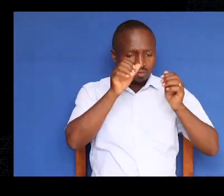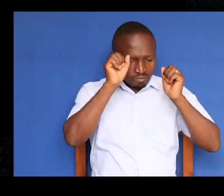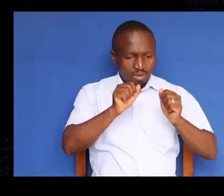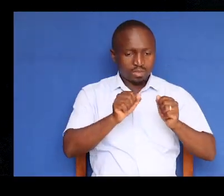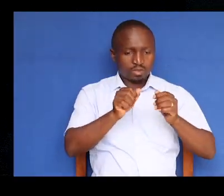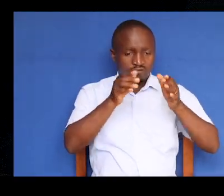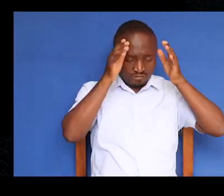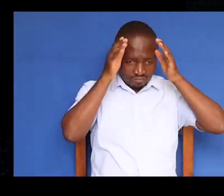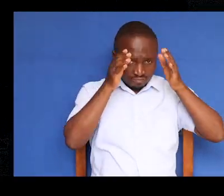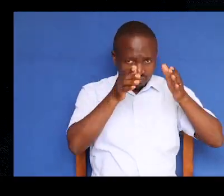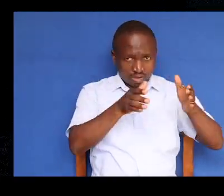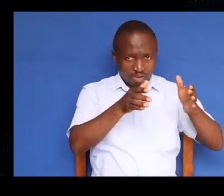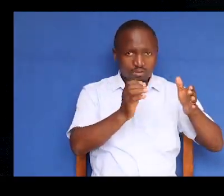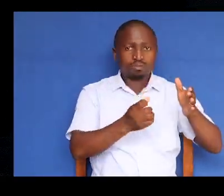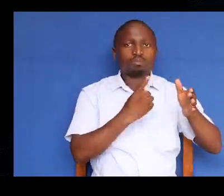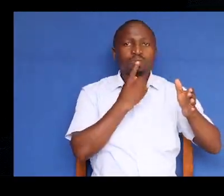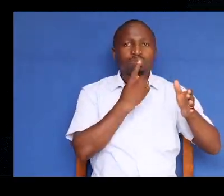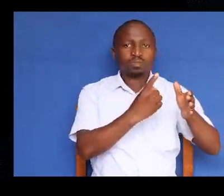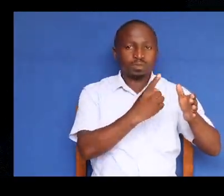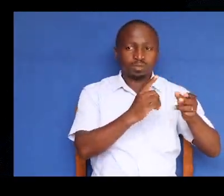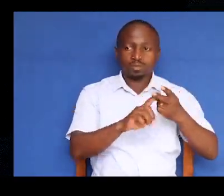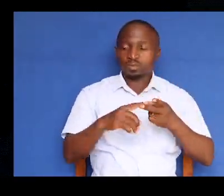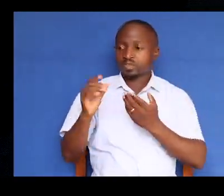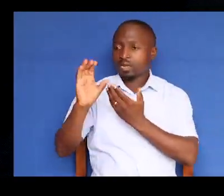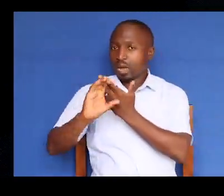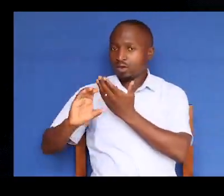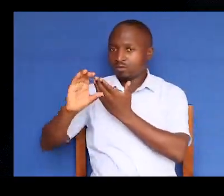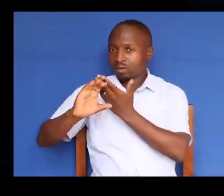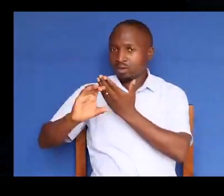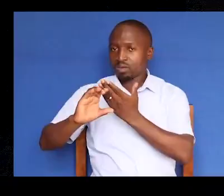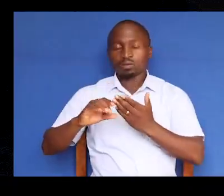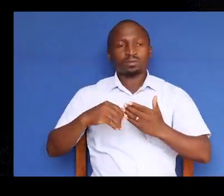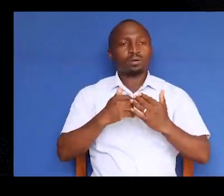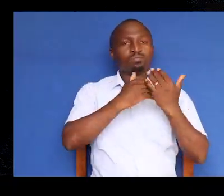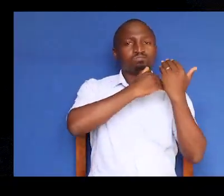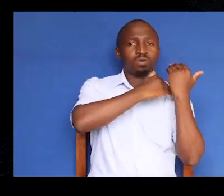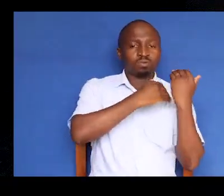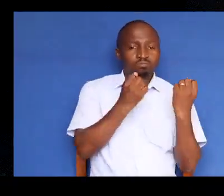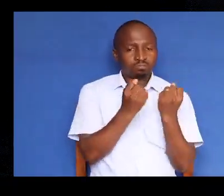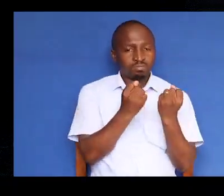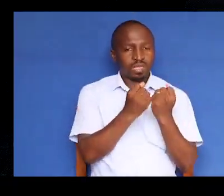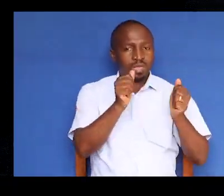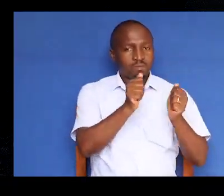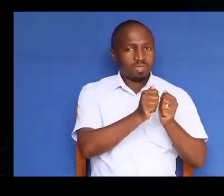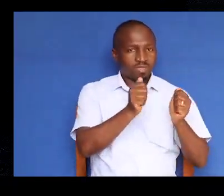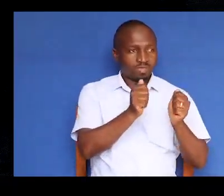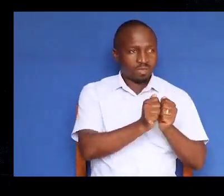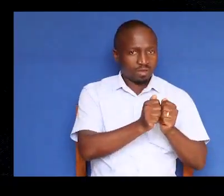specialization. That means country should deal with the production of